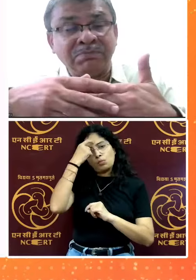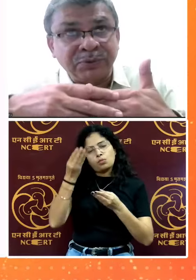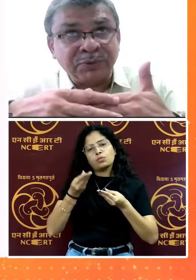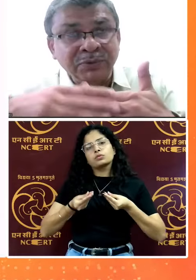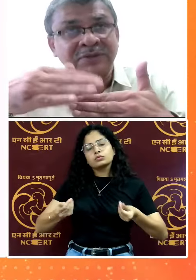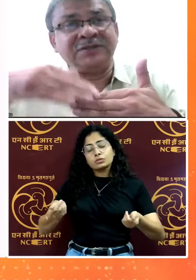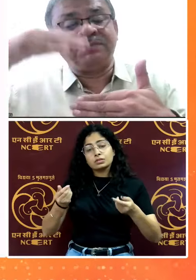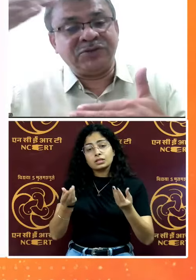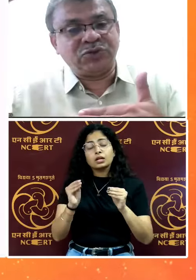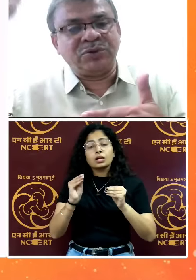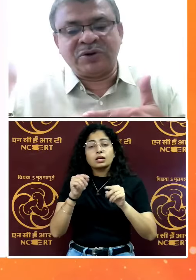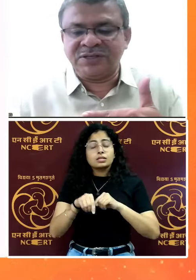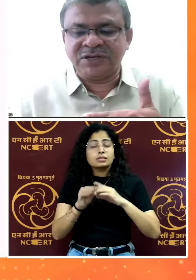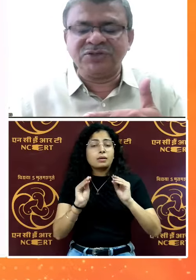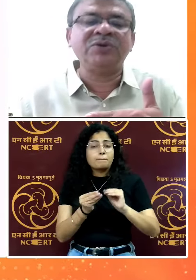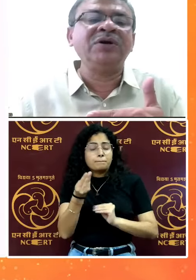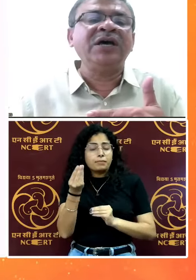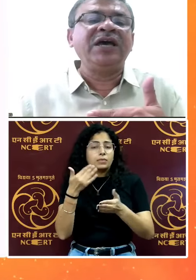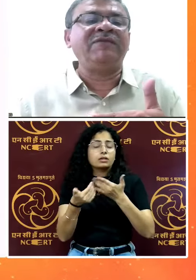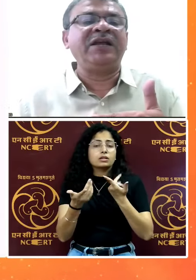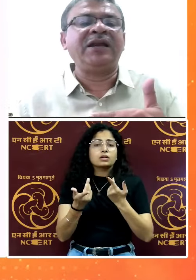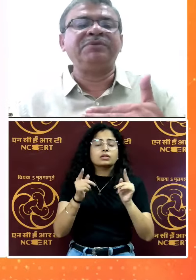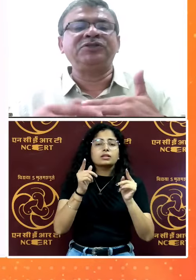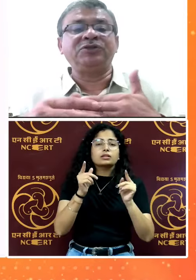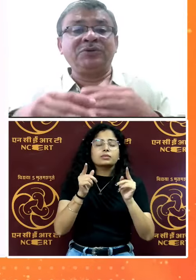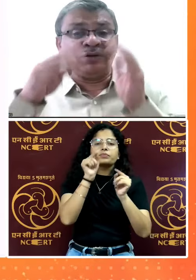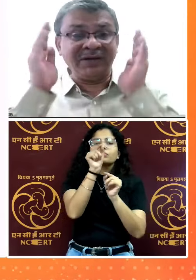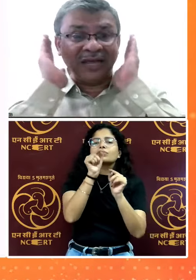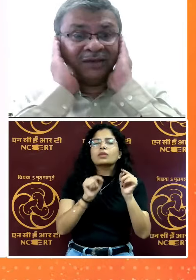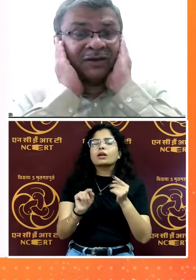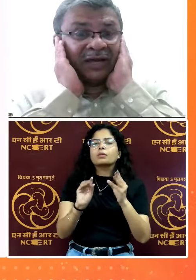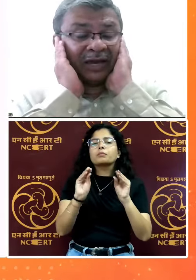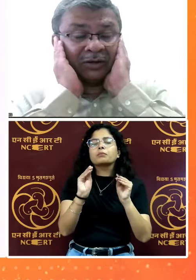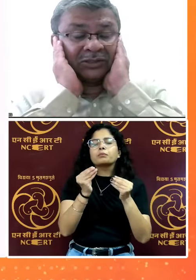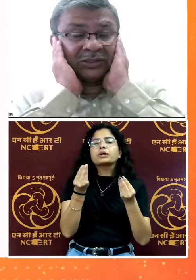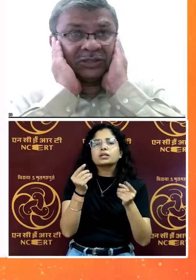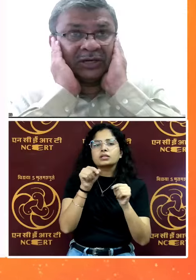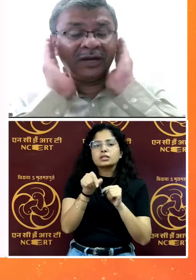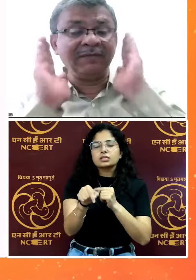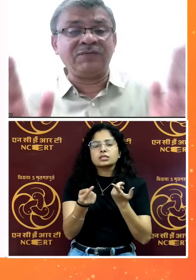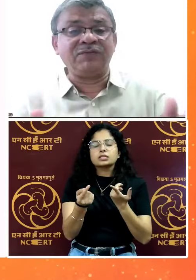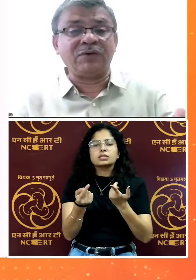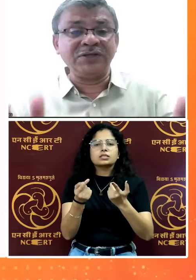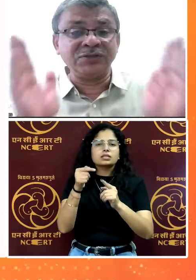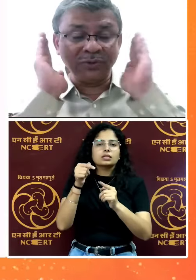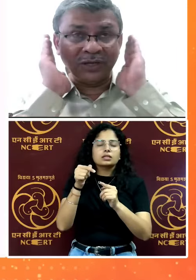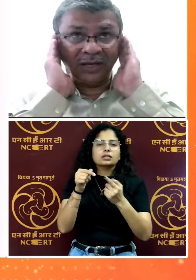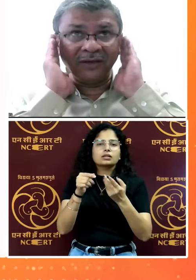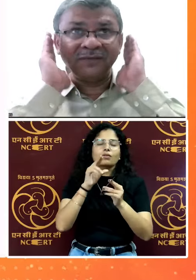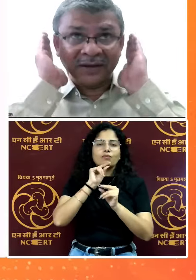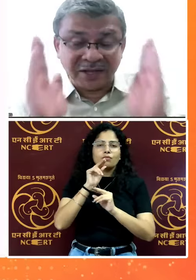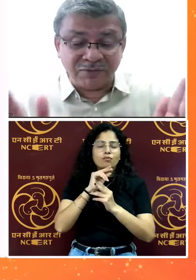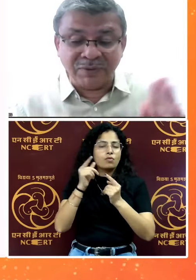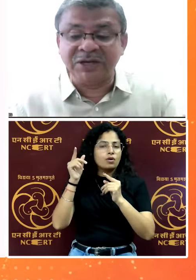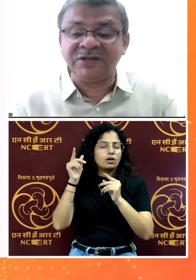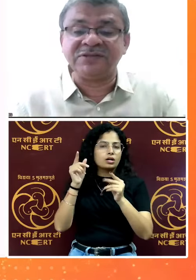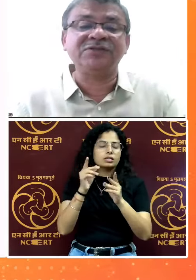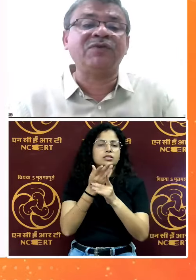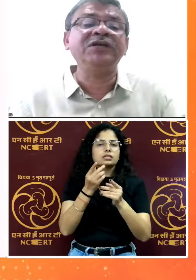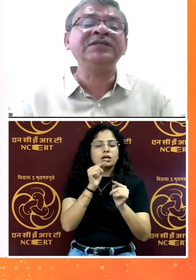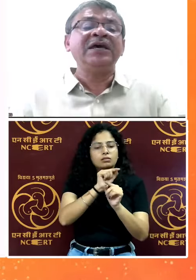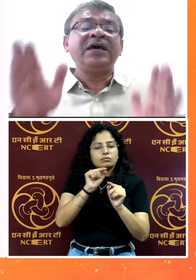to improve the speech to noise ratio. It will help us to deliver a constant level of voice to the ears, and that will